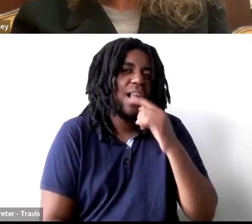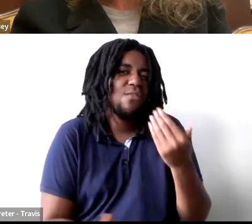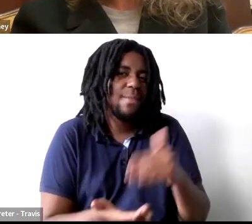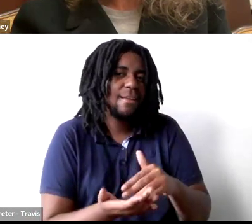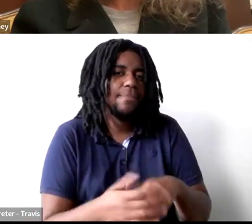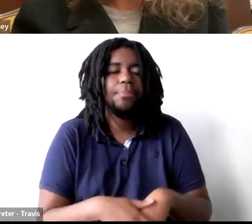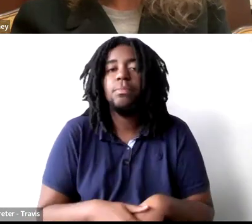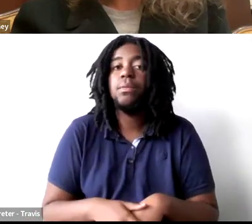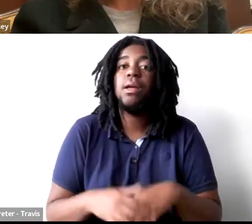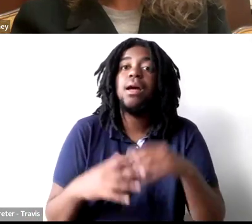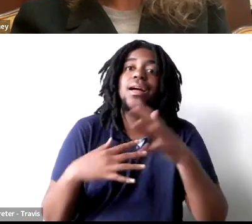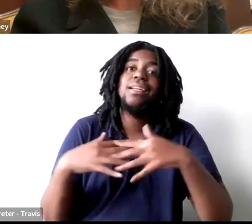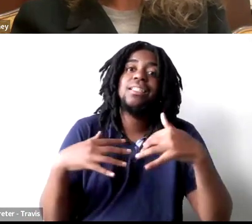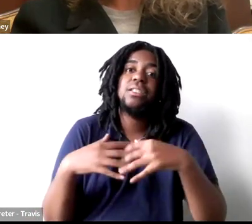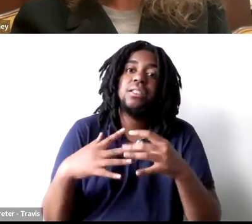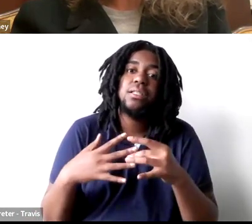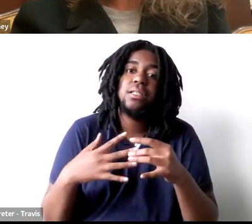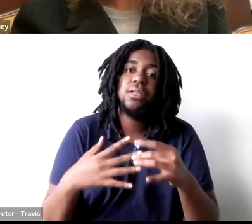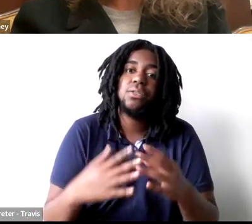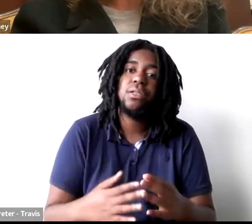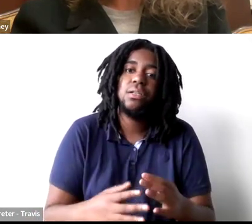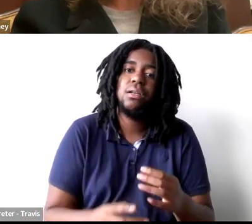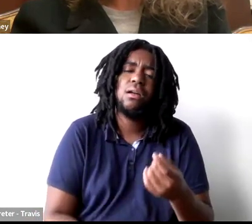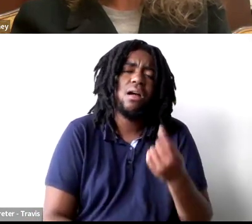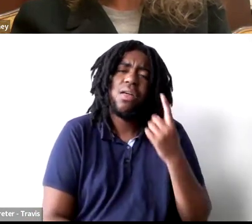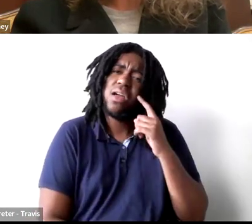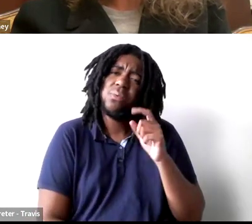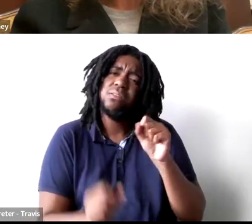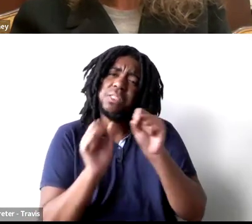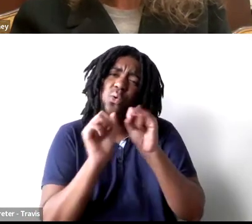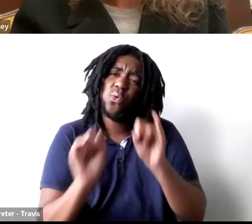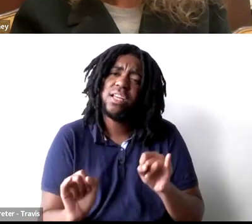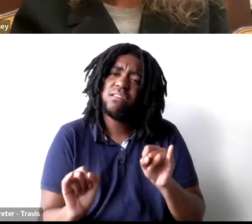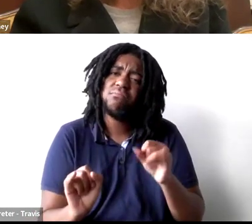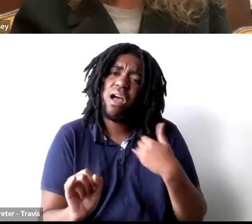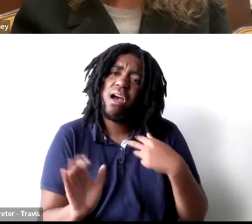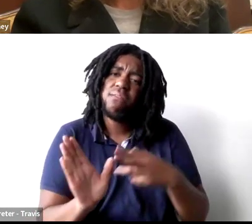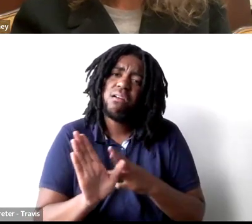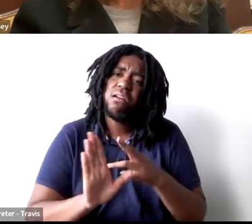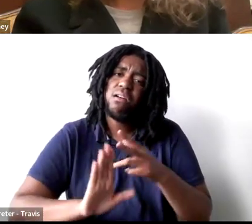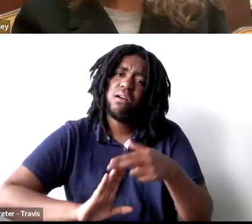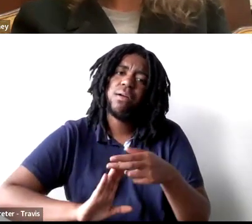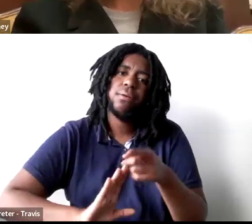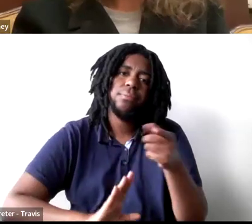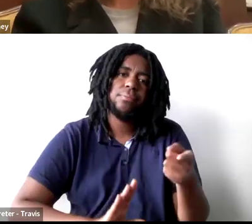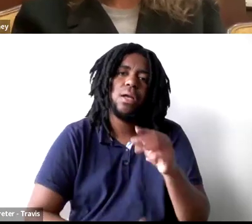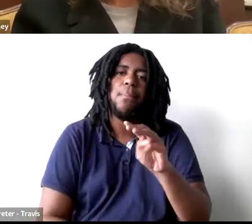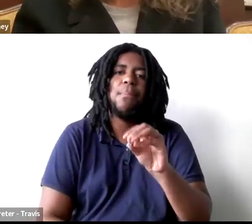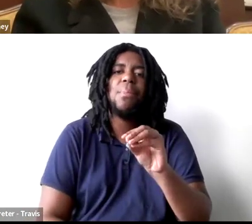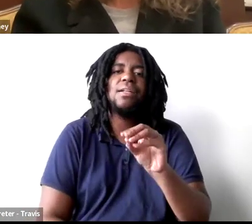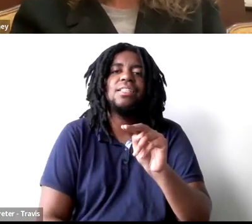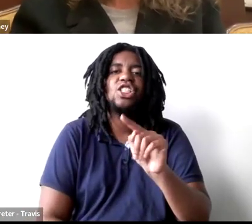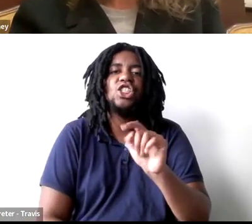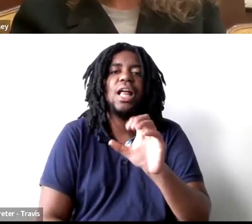indigenous leaders who had Oh, been. aren't they at the Smithsonian or something? Or Monticello or Monticello. Smithsonian? They're